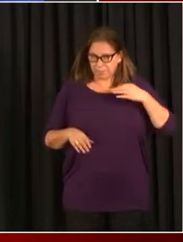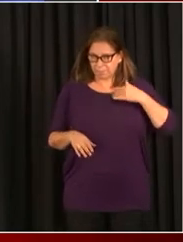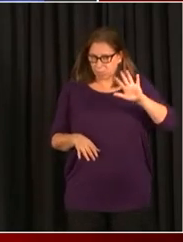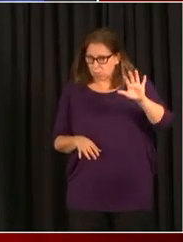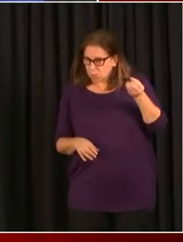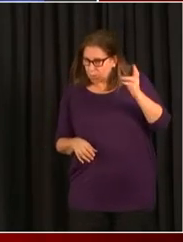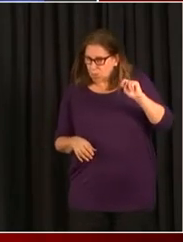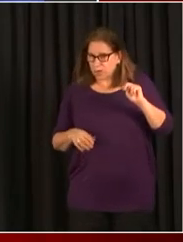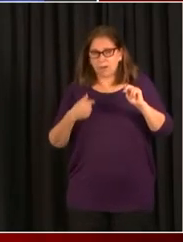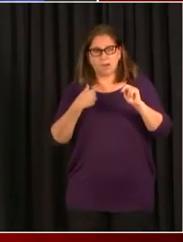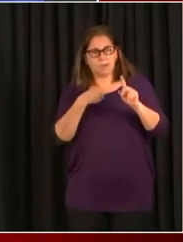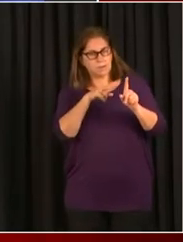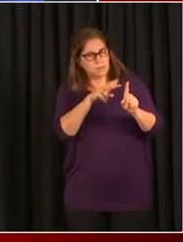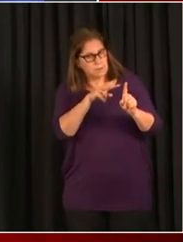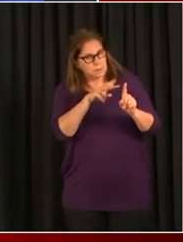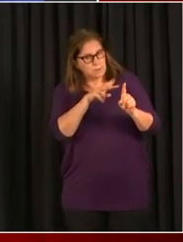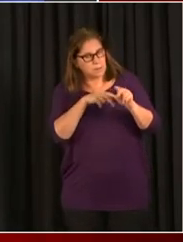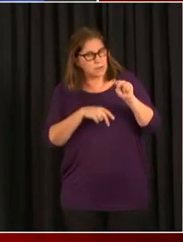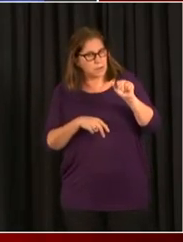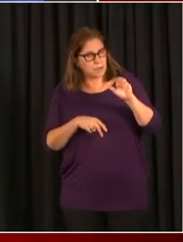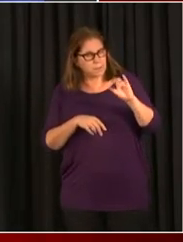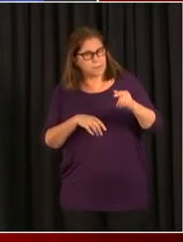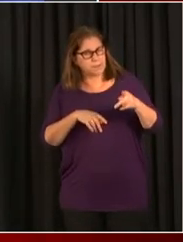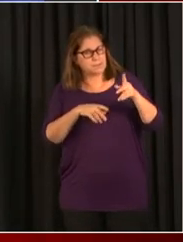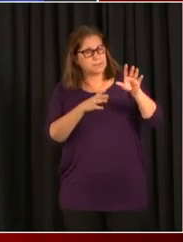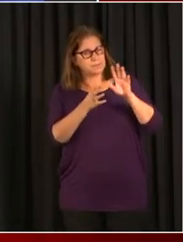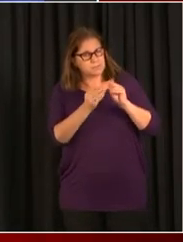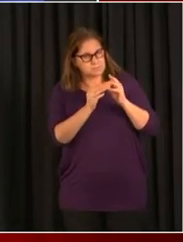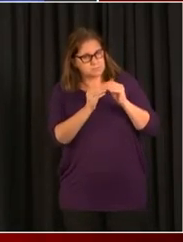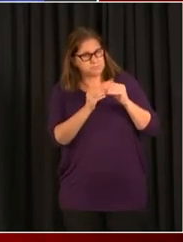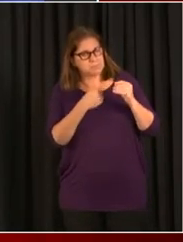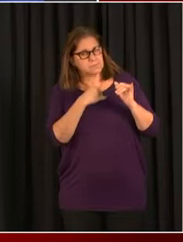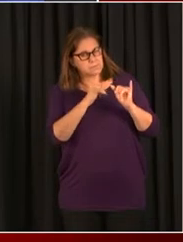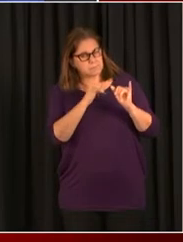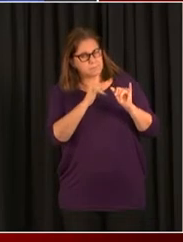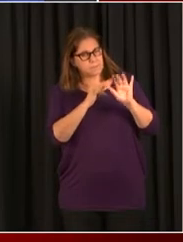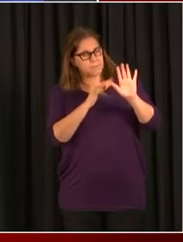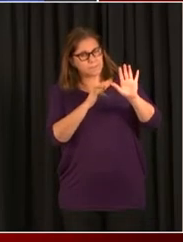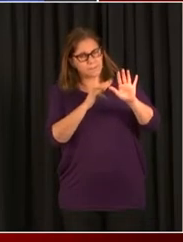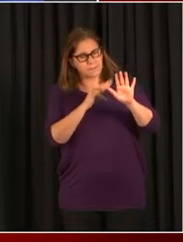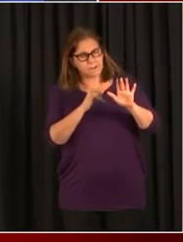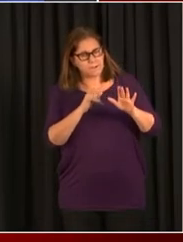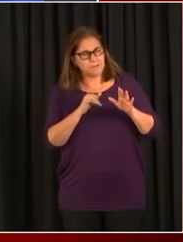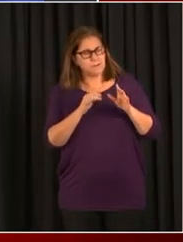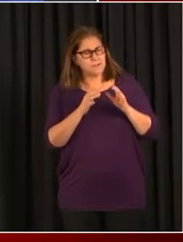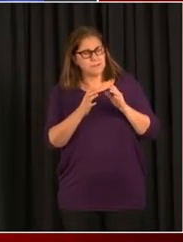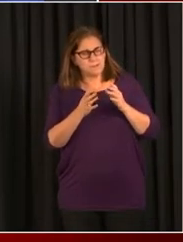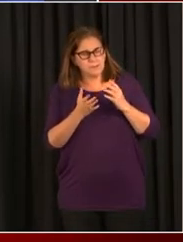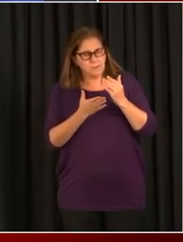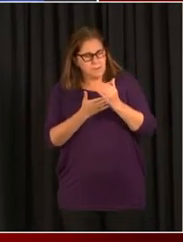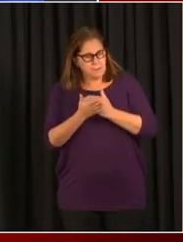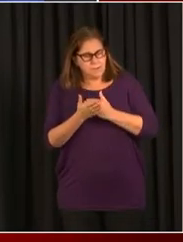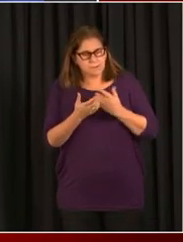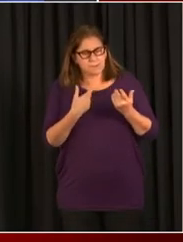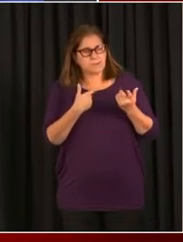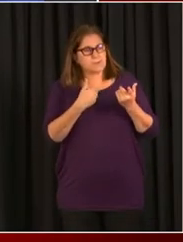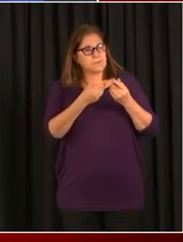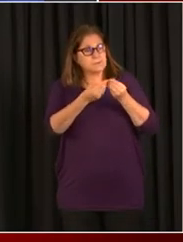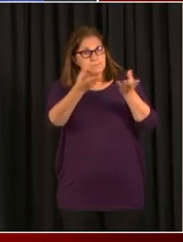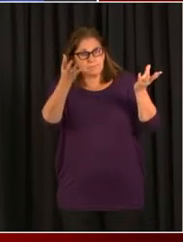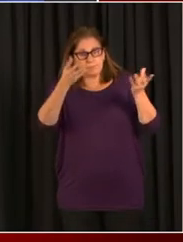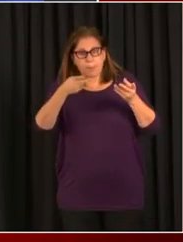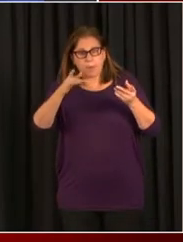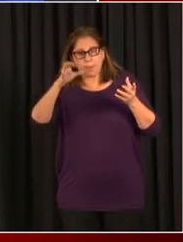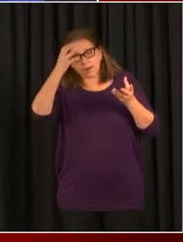of ACIP, any FDA convenings, any other public meetings where data is made